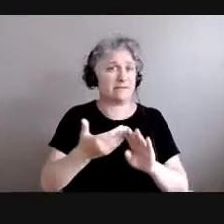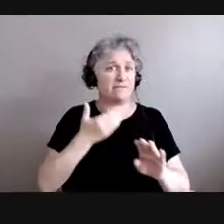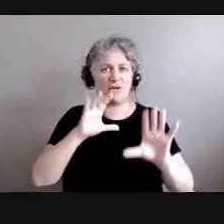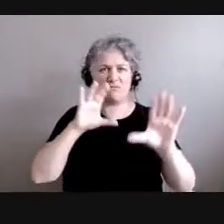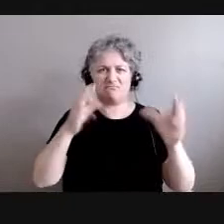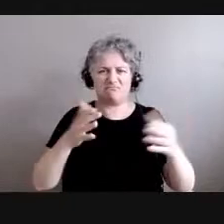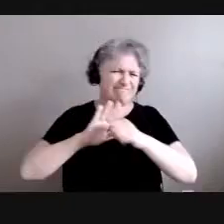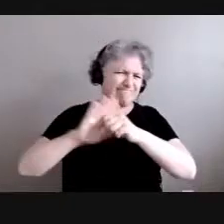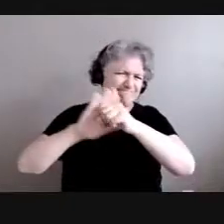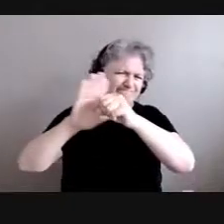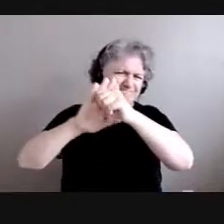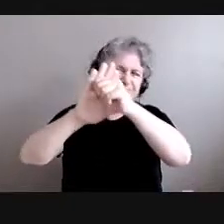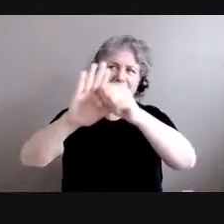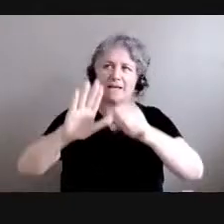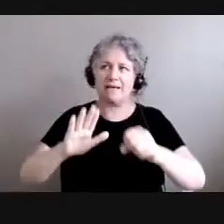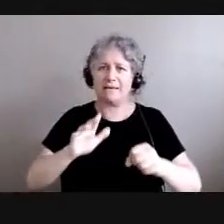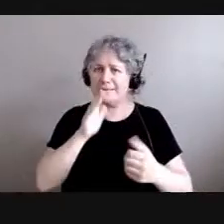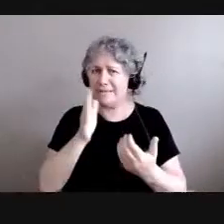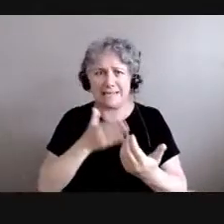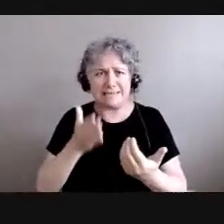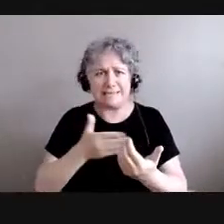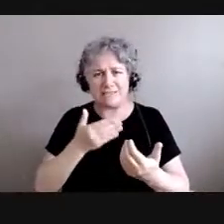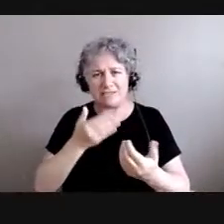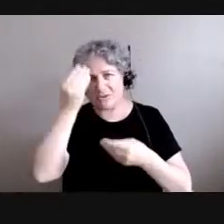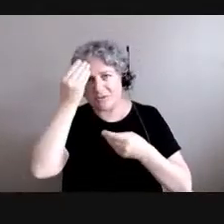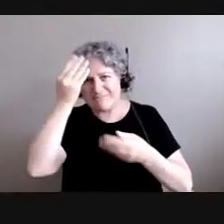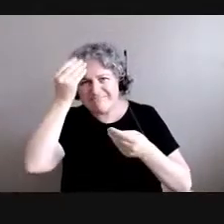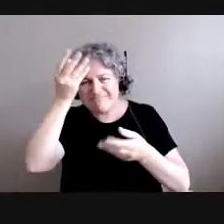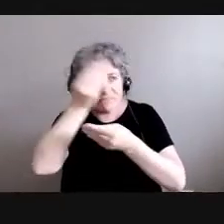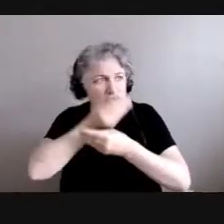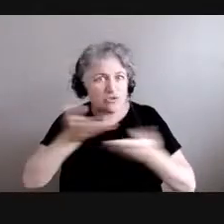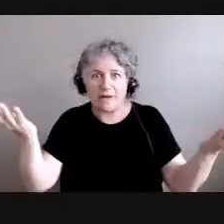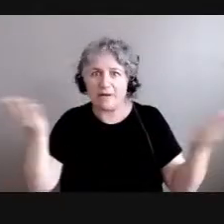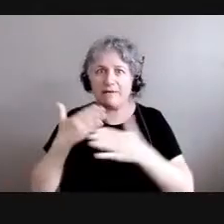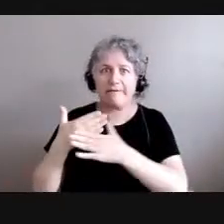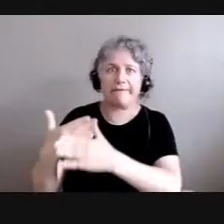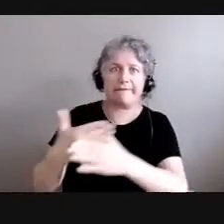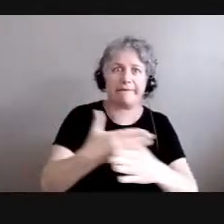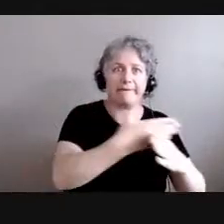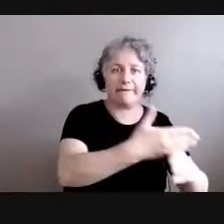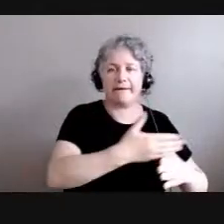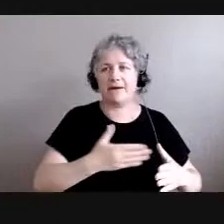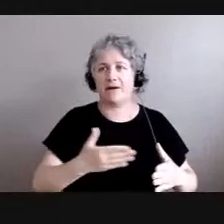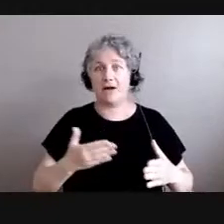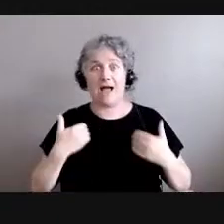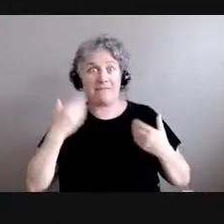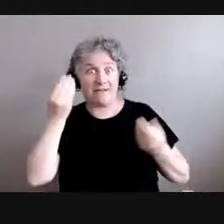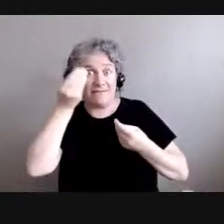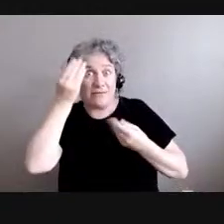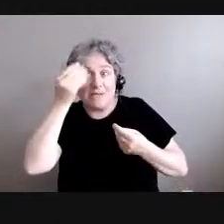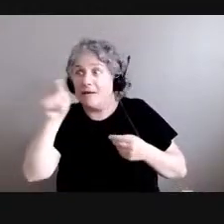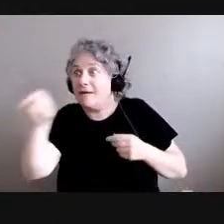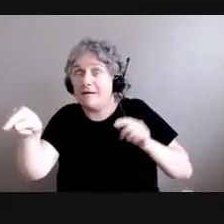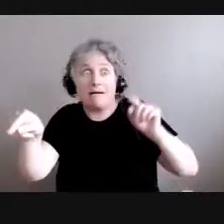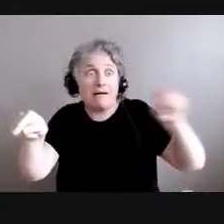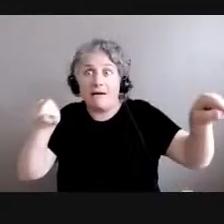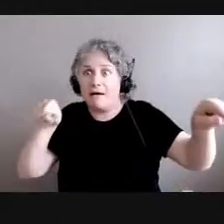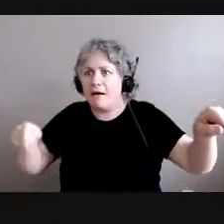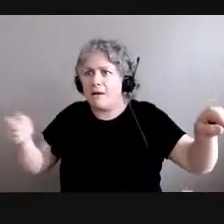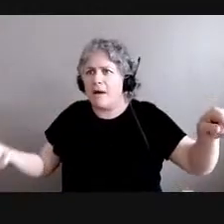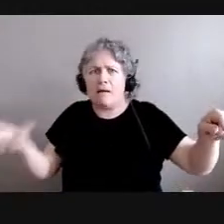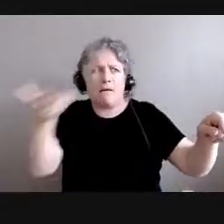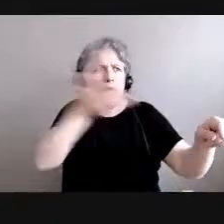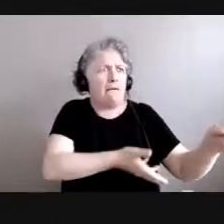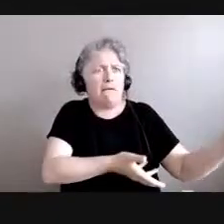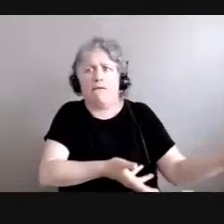movement, it wasn't that easy to share that information with other people. So we had all this information, but there was really no